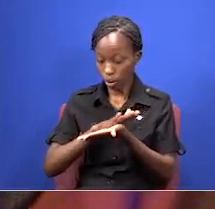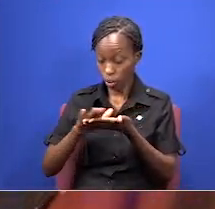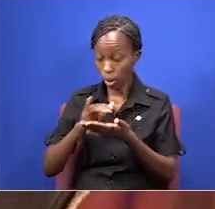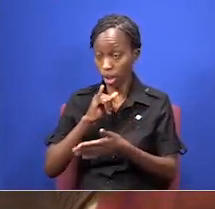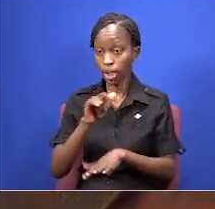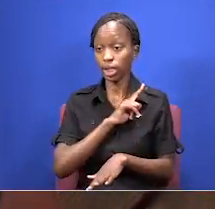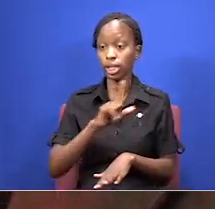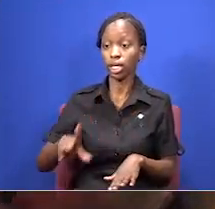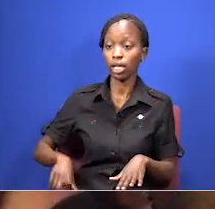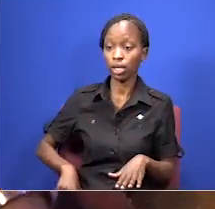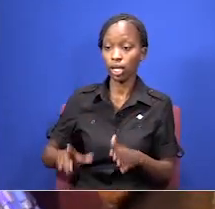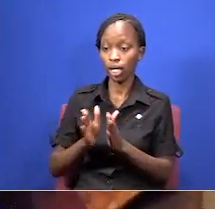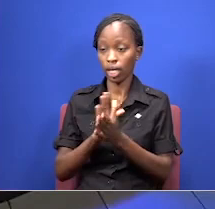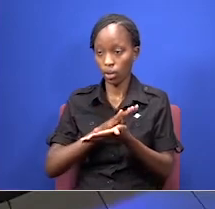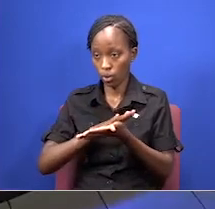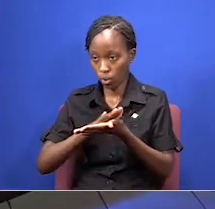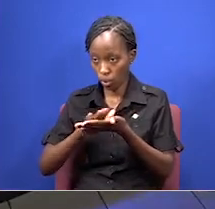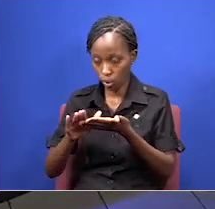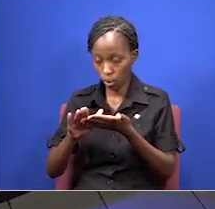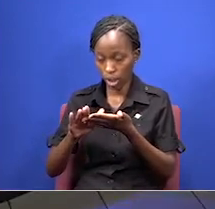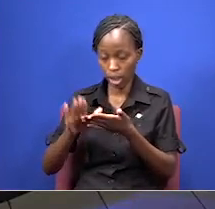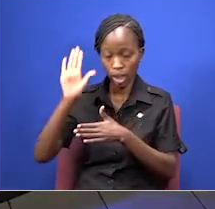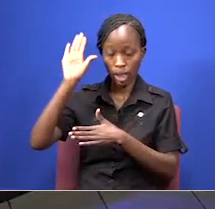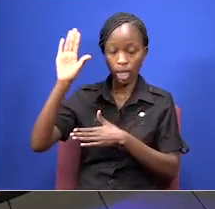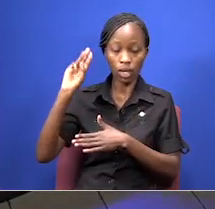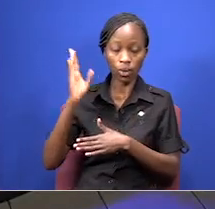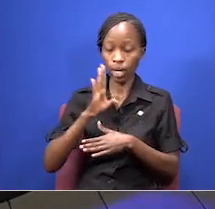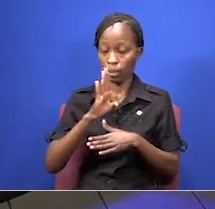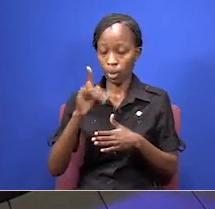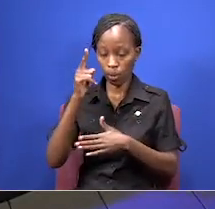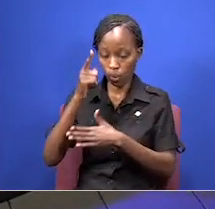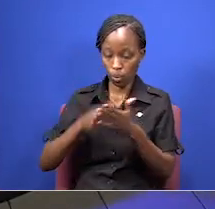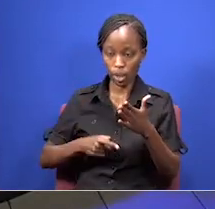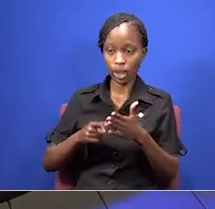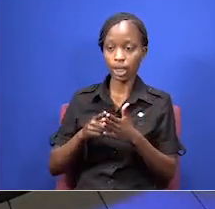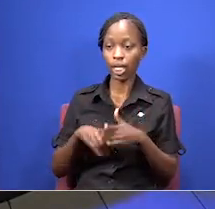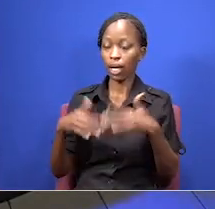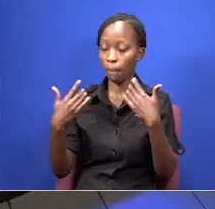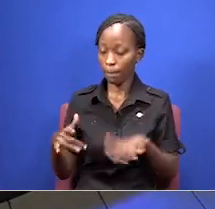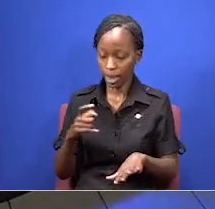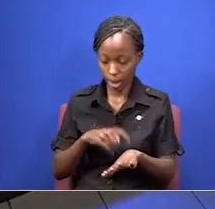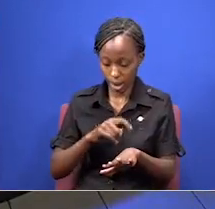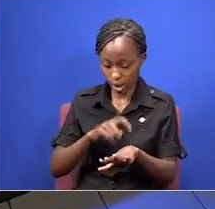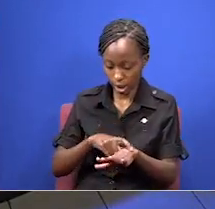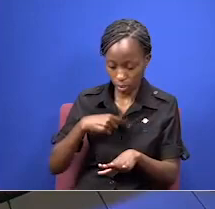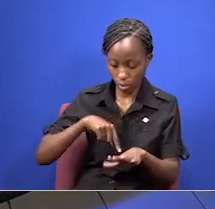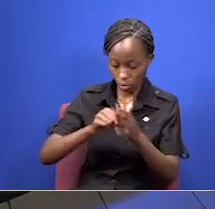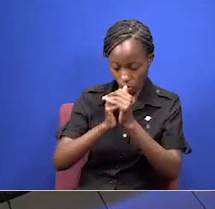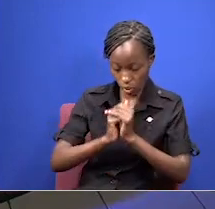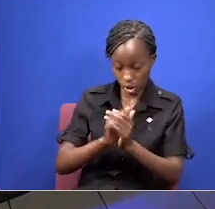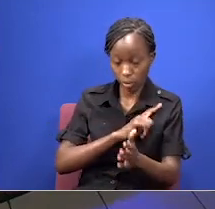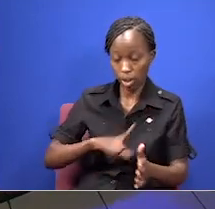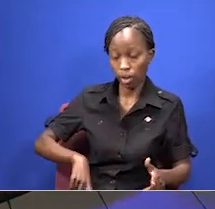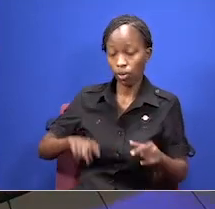Lord, and holy he will still be. What a great time in worshiping God this